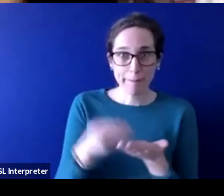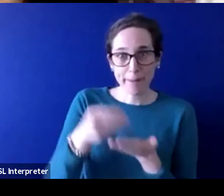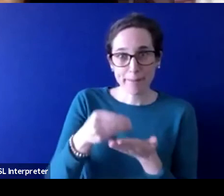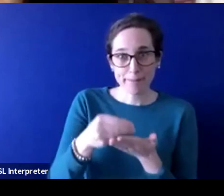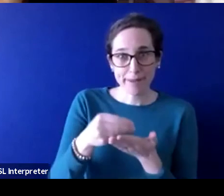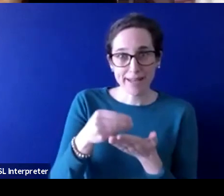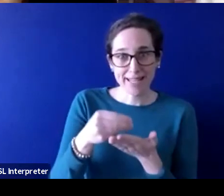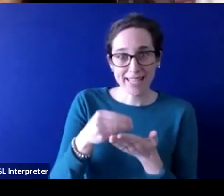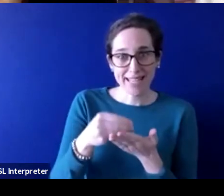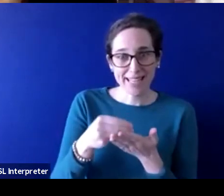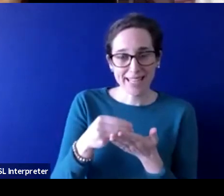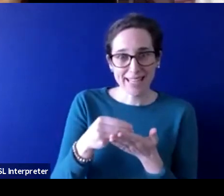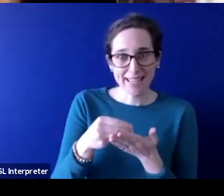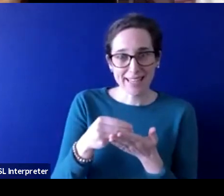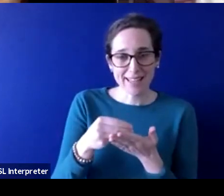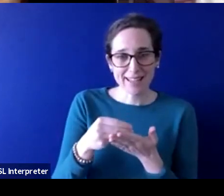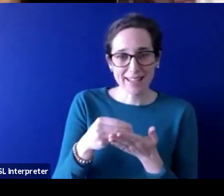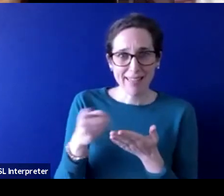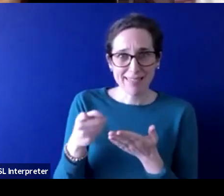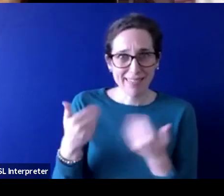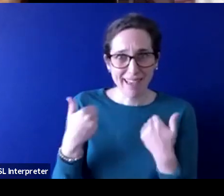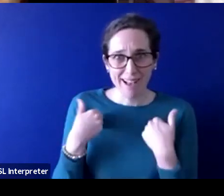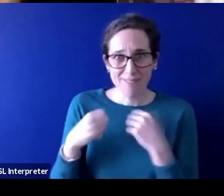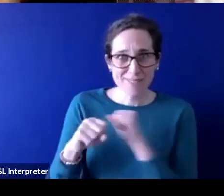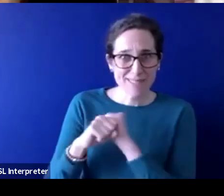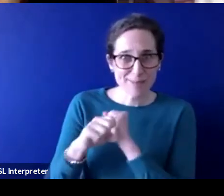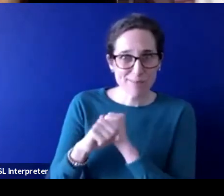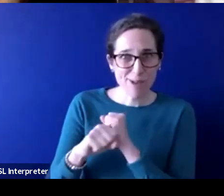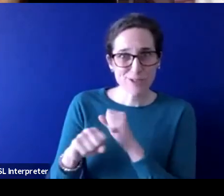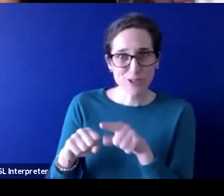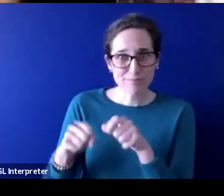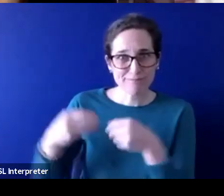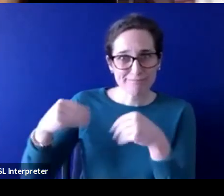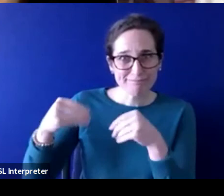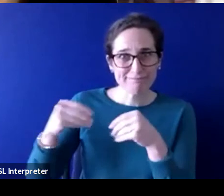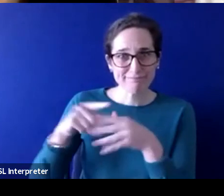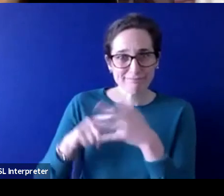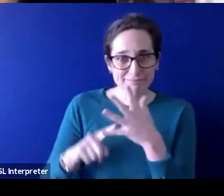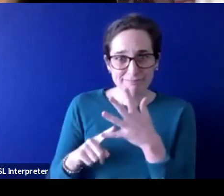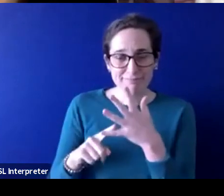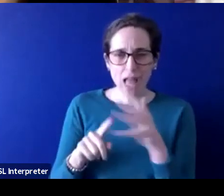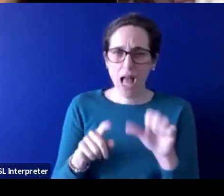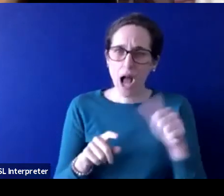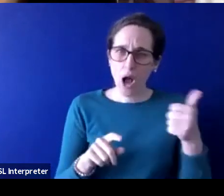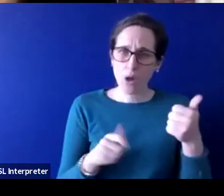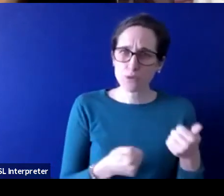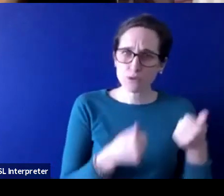because they're getting all these sponsorships and everything, and yet others will try to do it, make a difference, but you